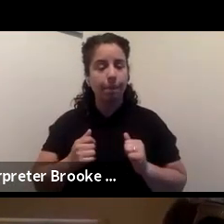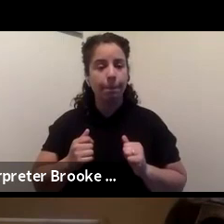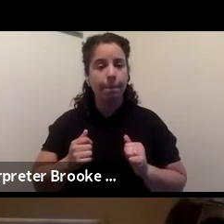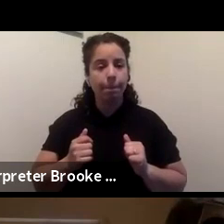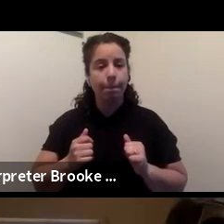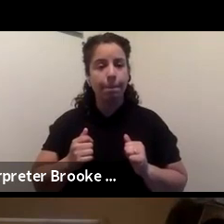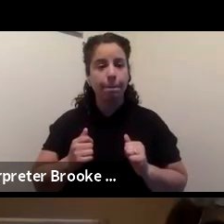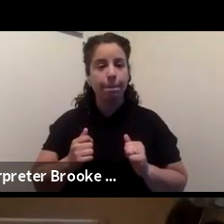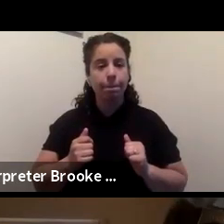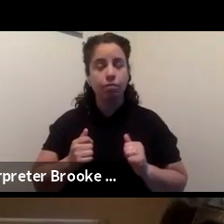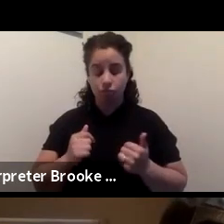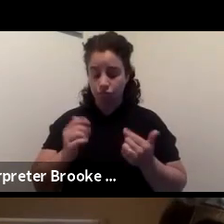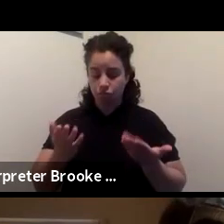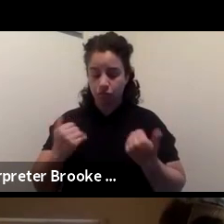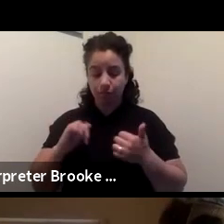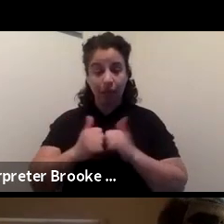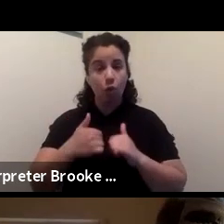I?